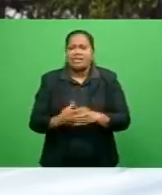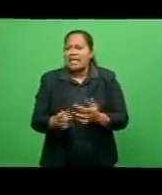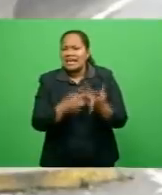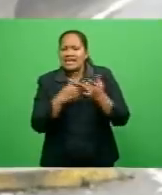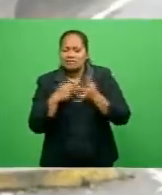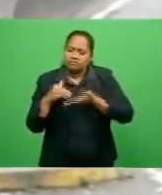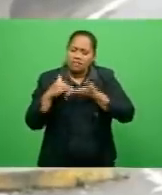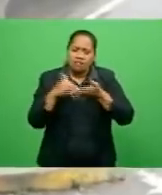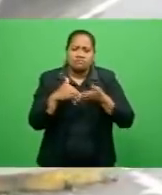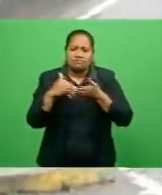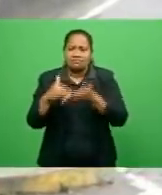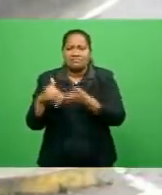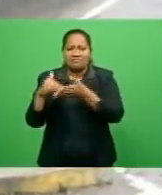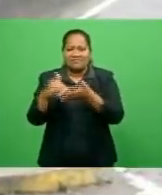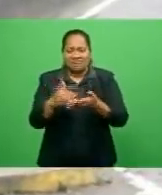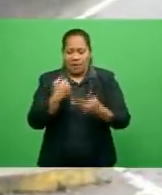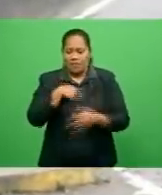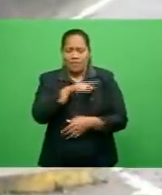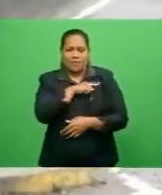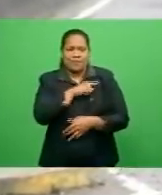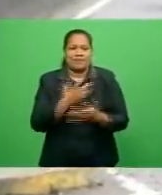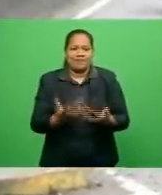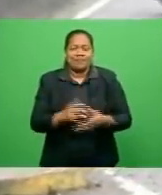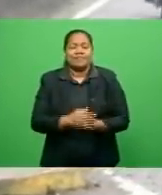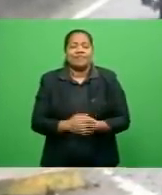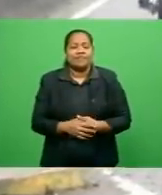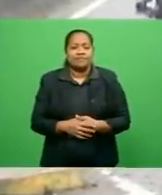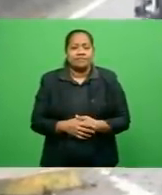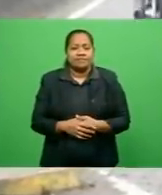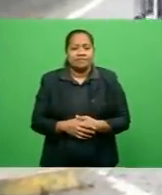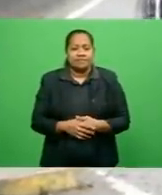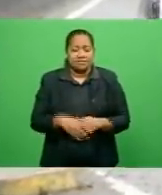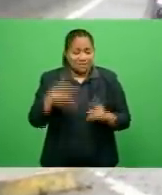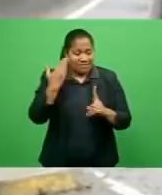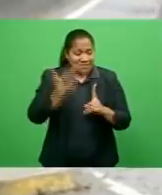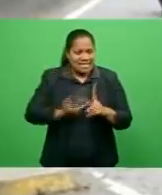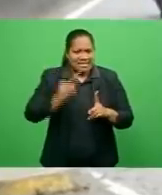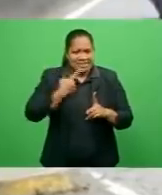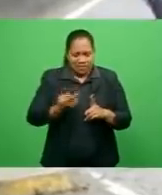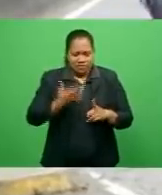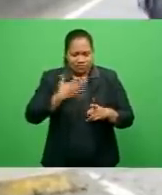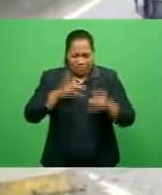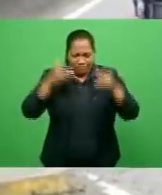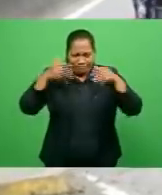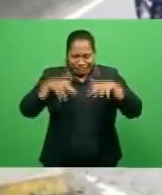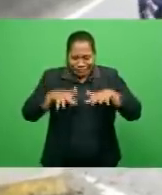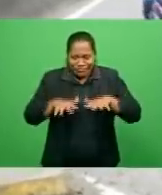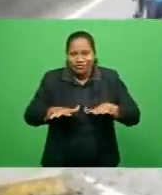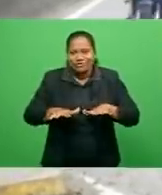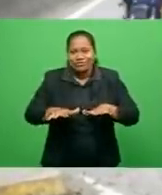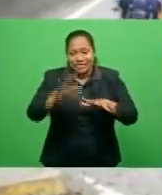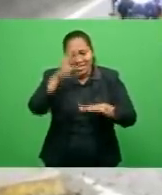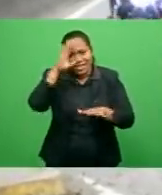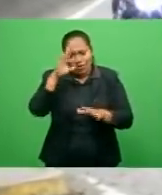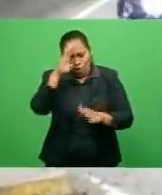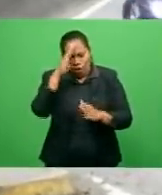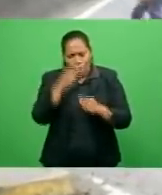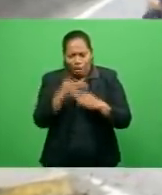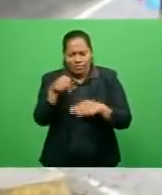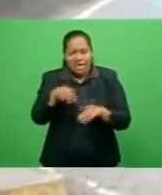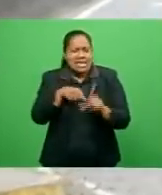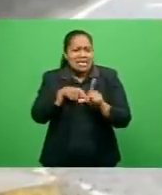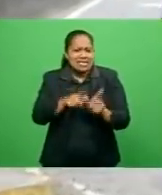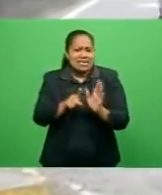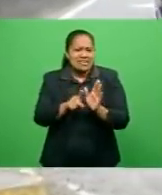us out. Saneem adds they want to start a motor parade culture in the country and hopes this becomes an annual event. A motor